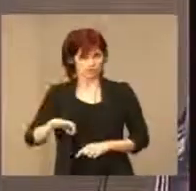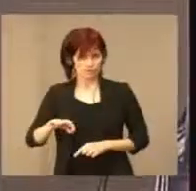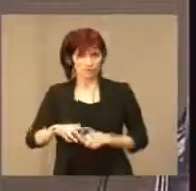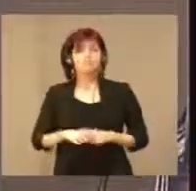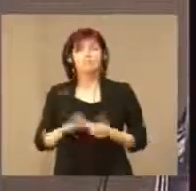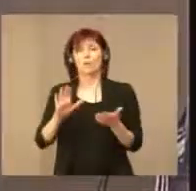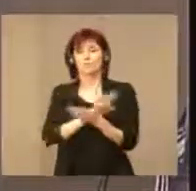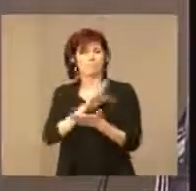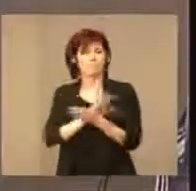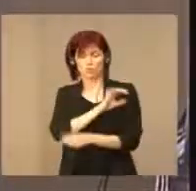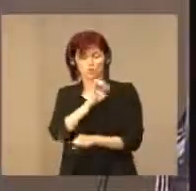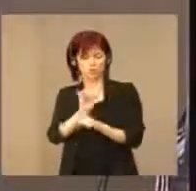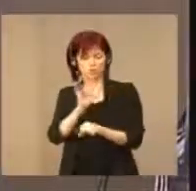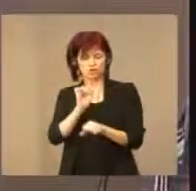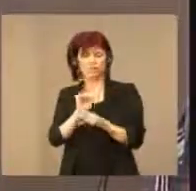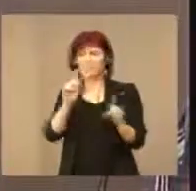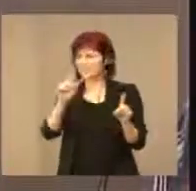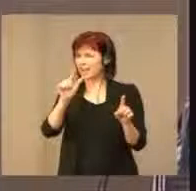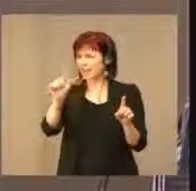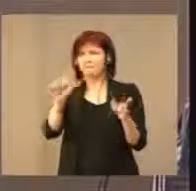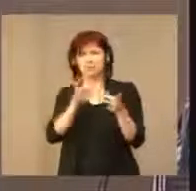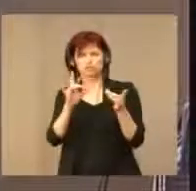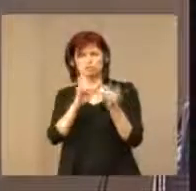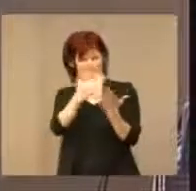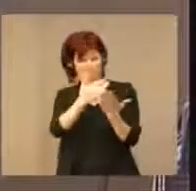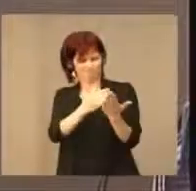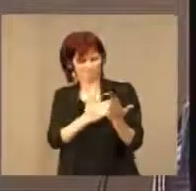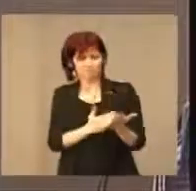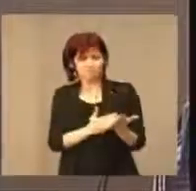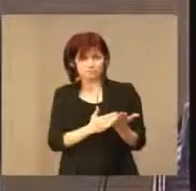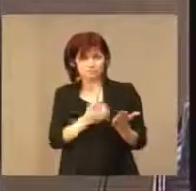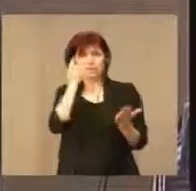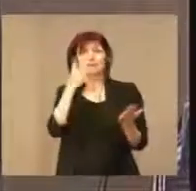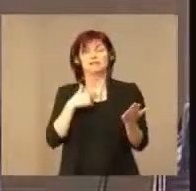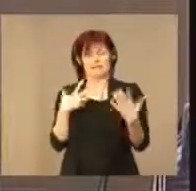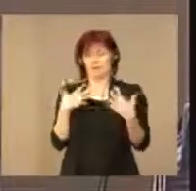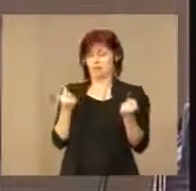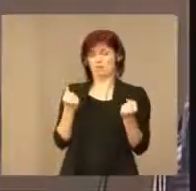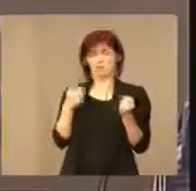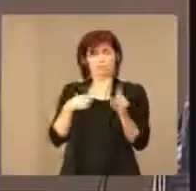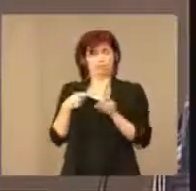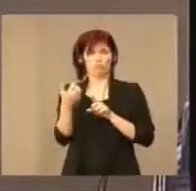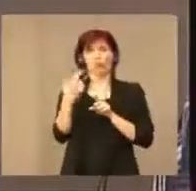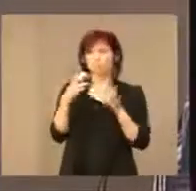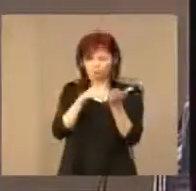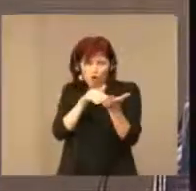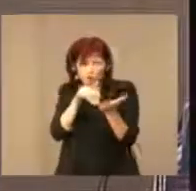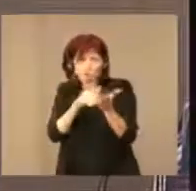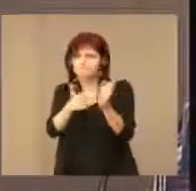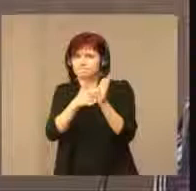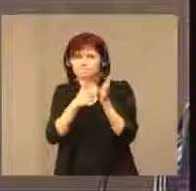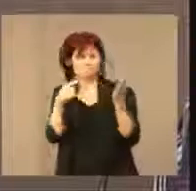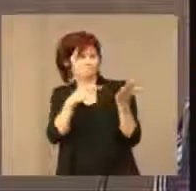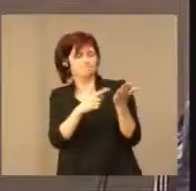the paperwork I think Dale is talking about is that a health professional or a physician is required